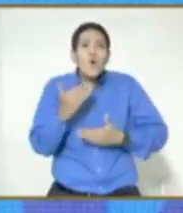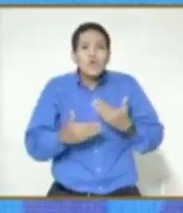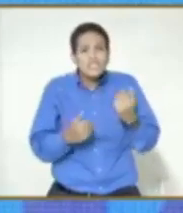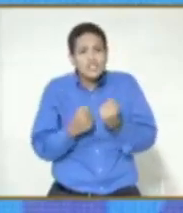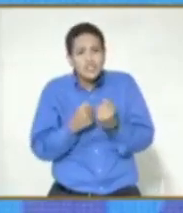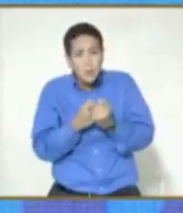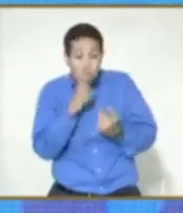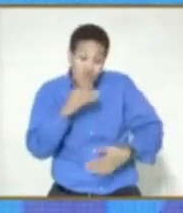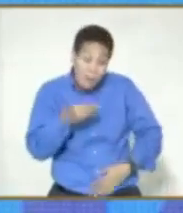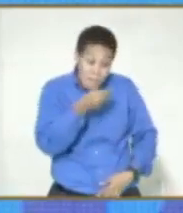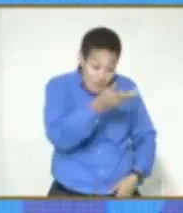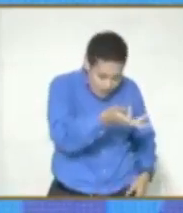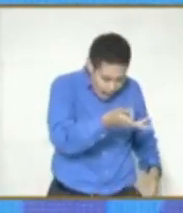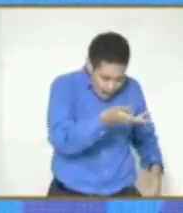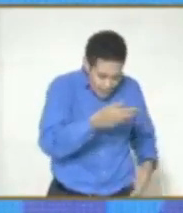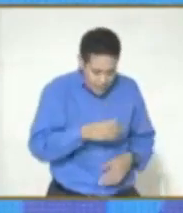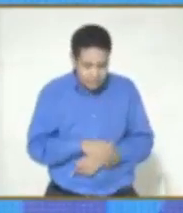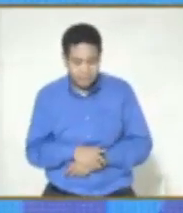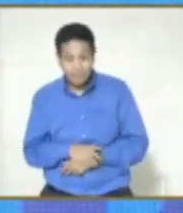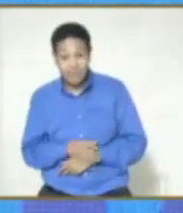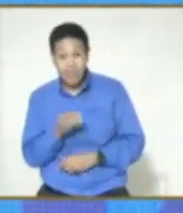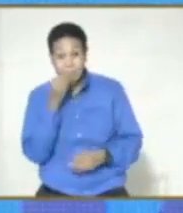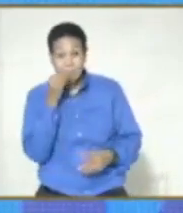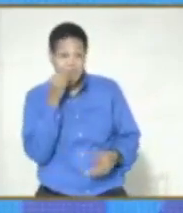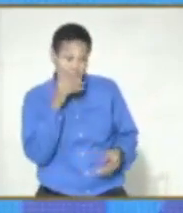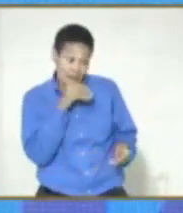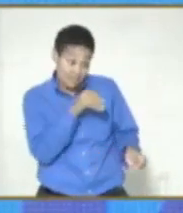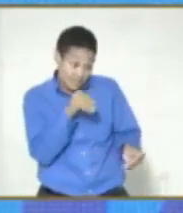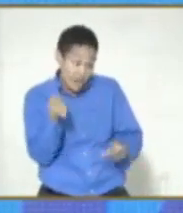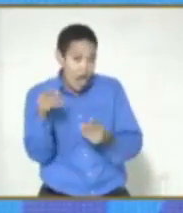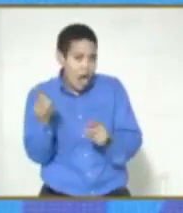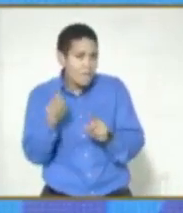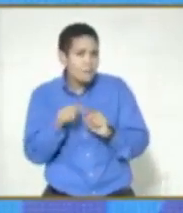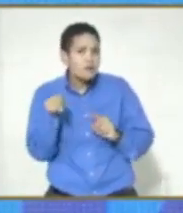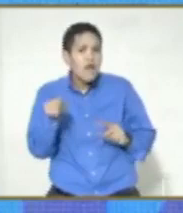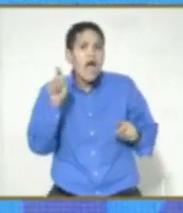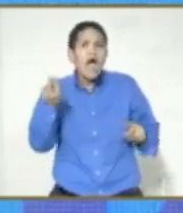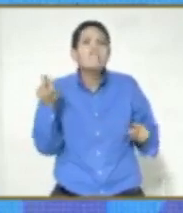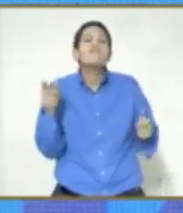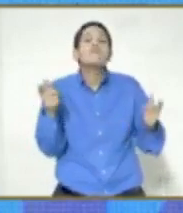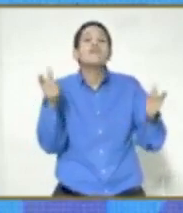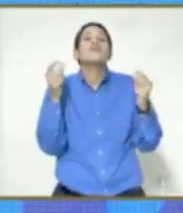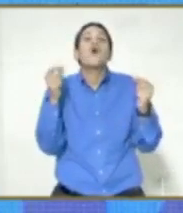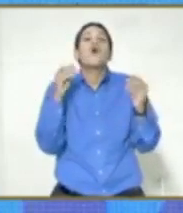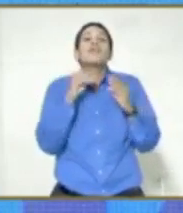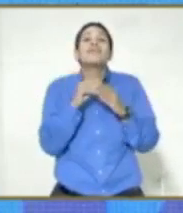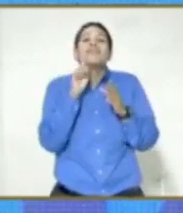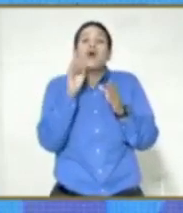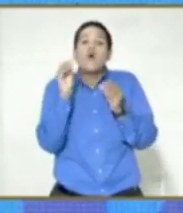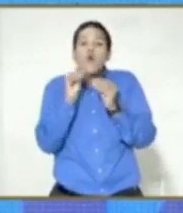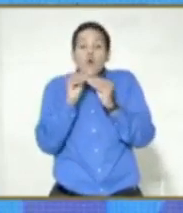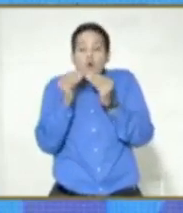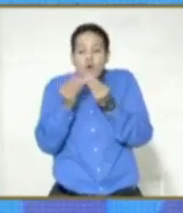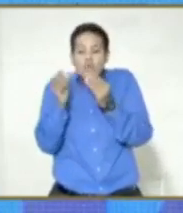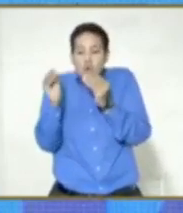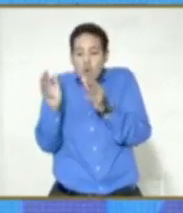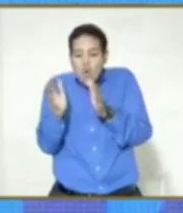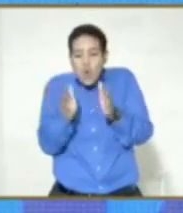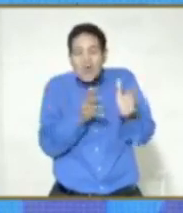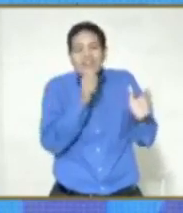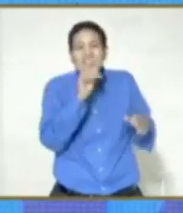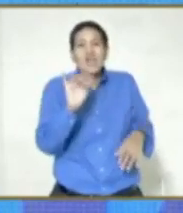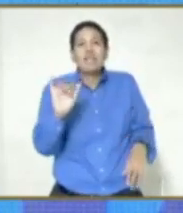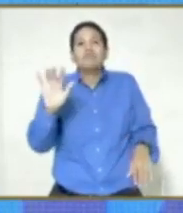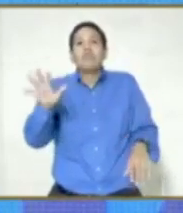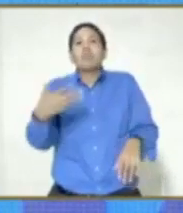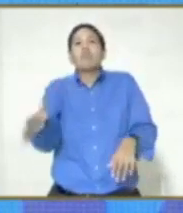of providing a meal, but this has to be done in an organized way, and you can't